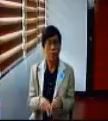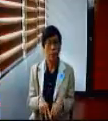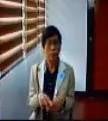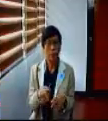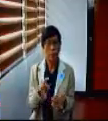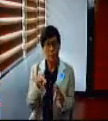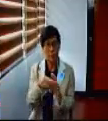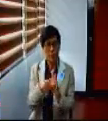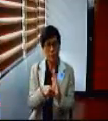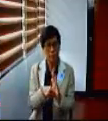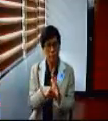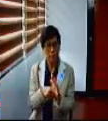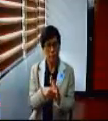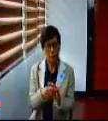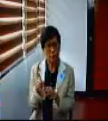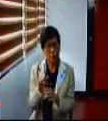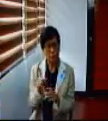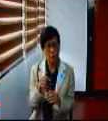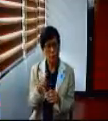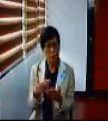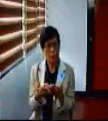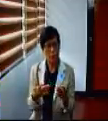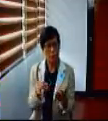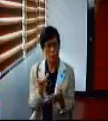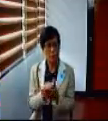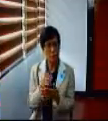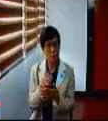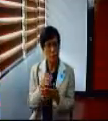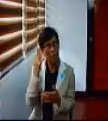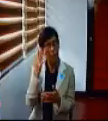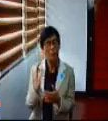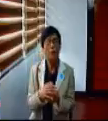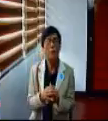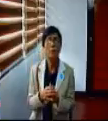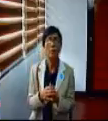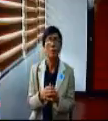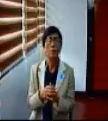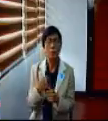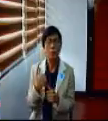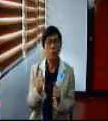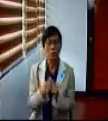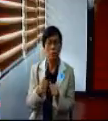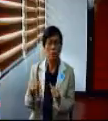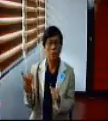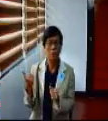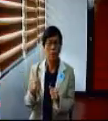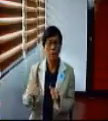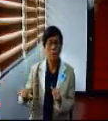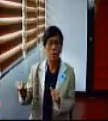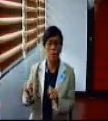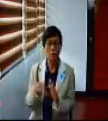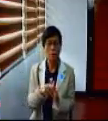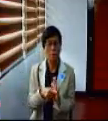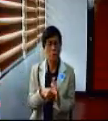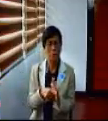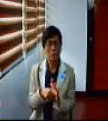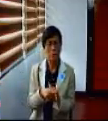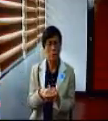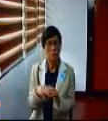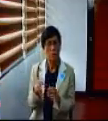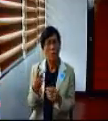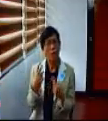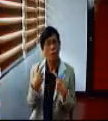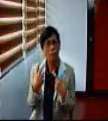everything else that we have known prior to the guiding principles? Well, the guiding principles have this extra